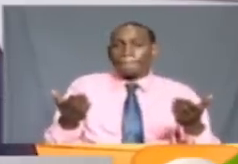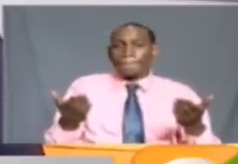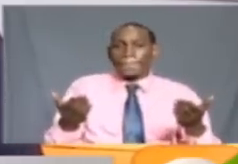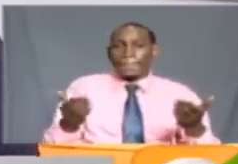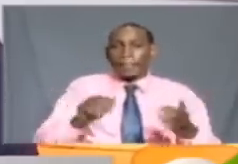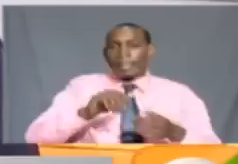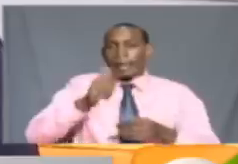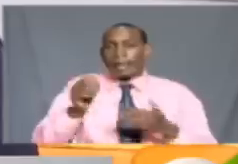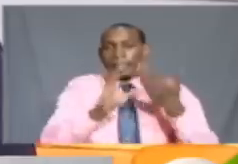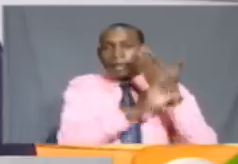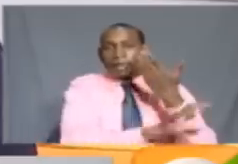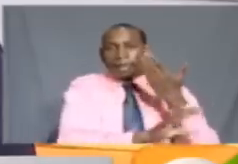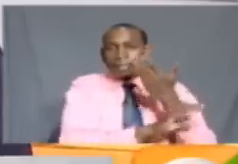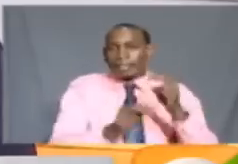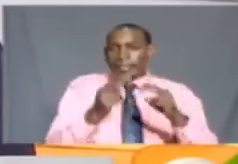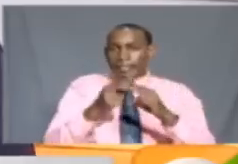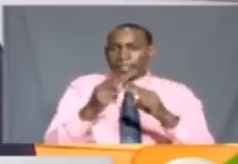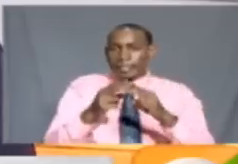where there's what other countries are calling it,